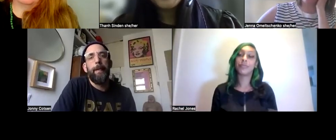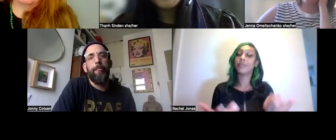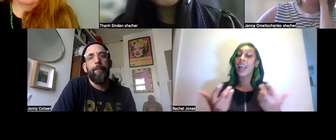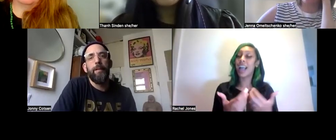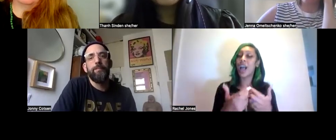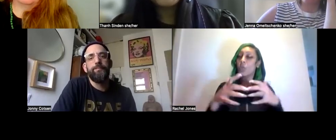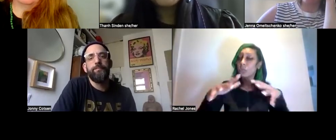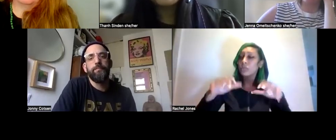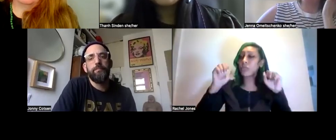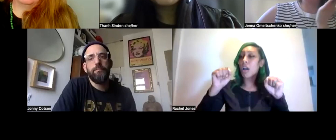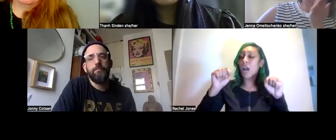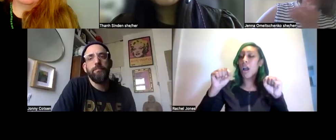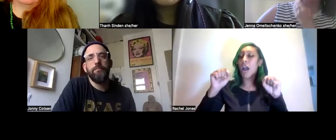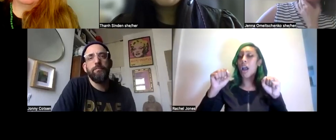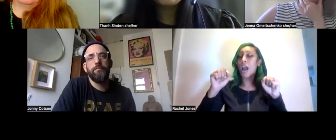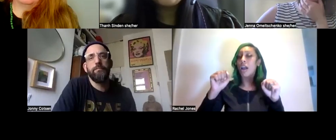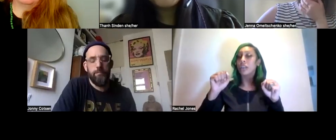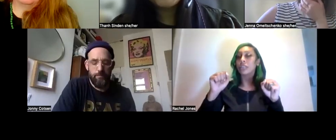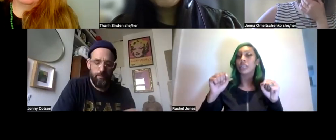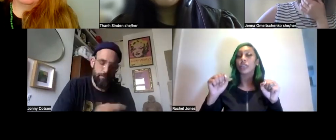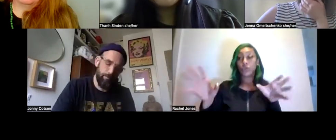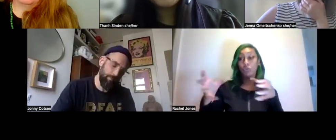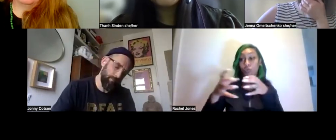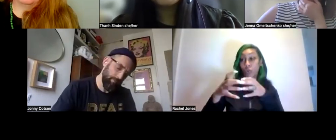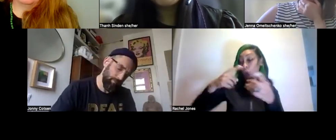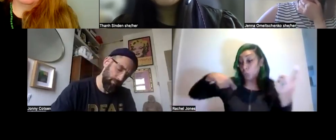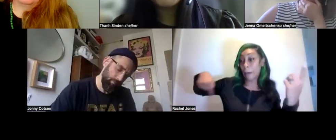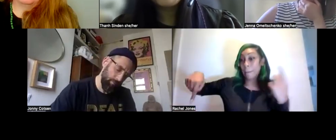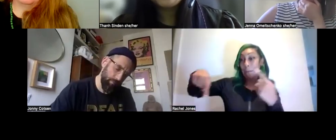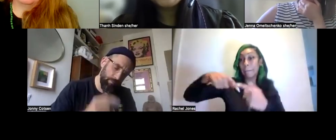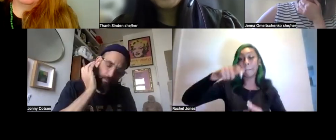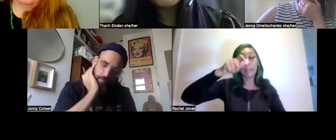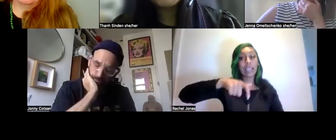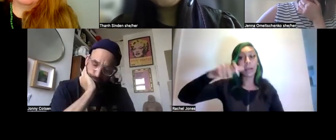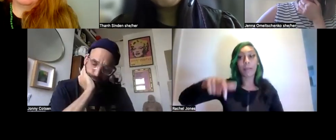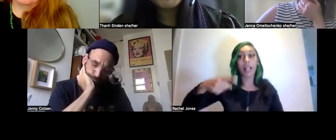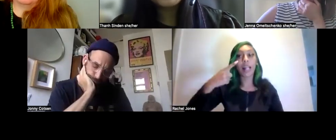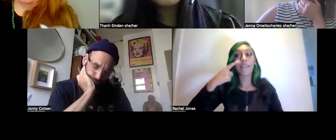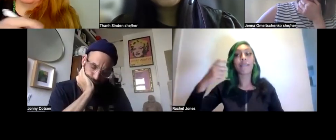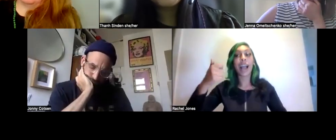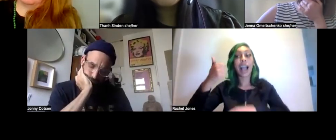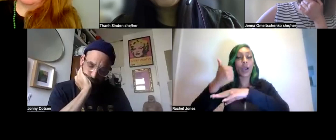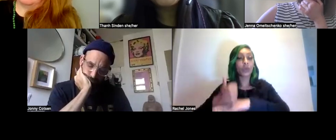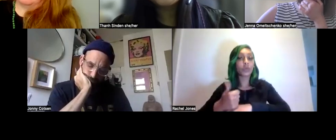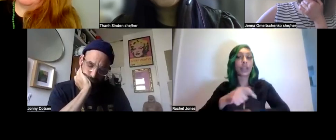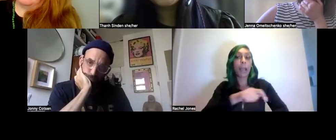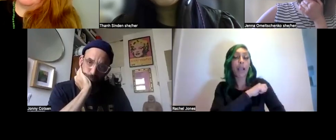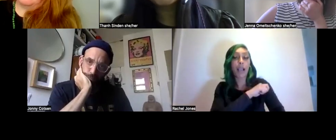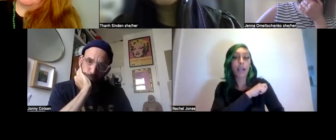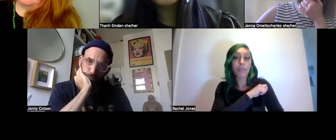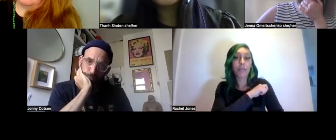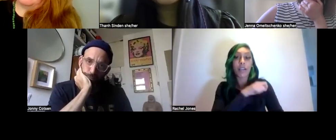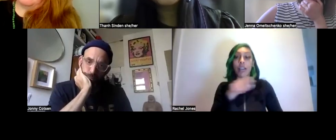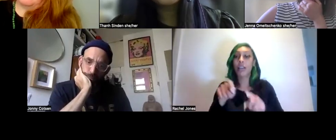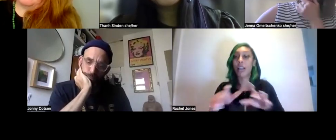was through a group of people, founding members, founding members like